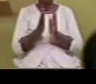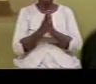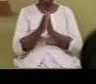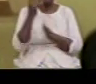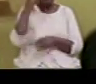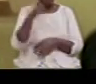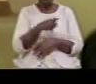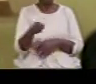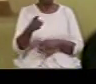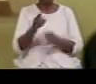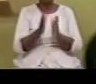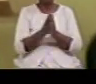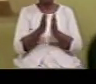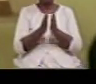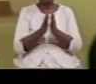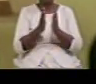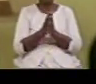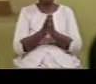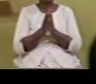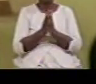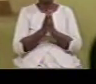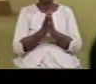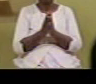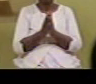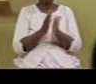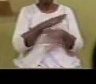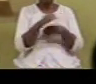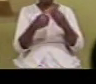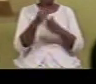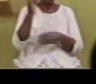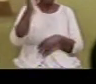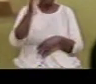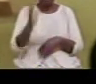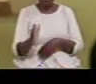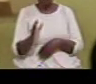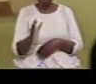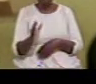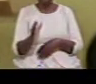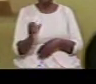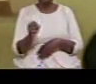All our ministers, last Saturday teachers, all our ministers,